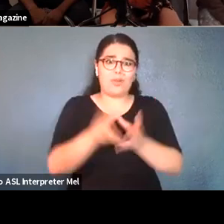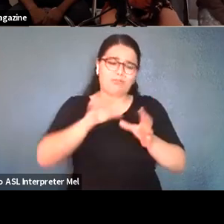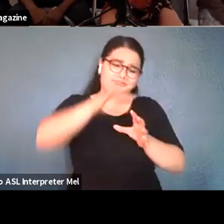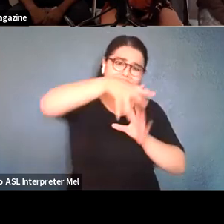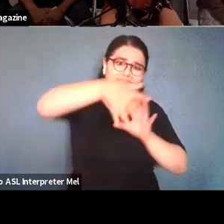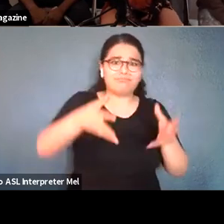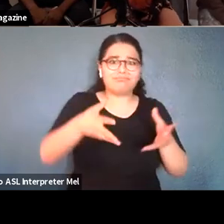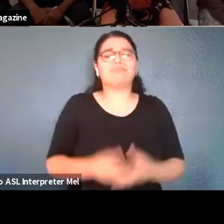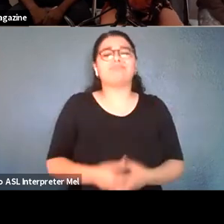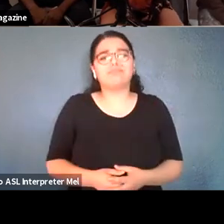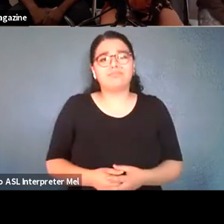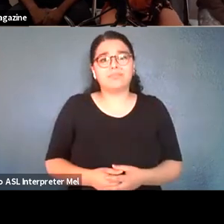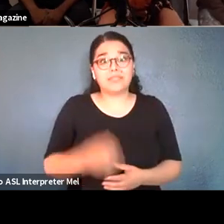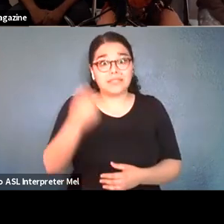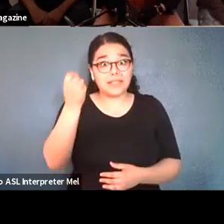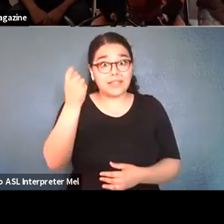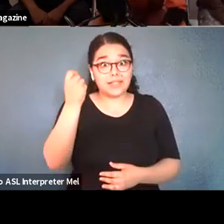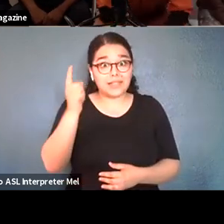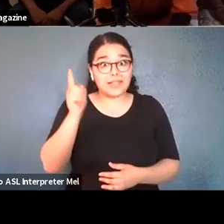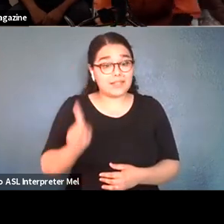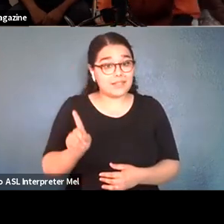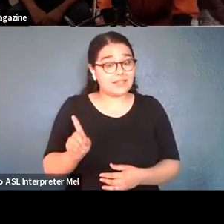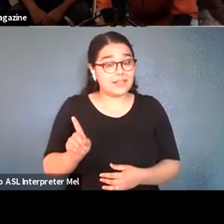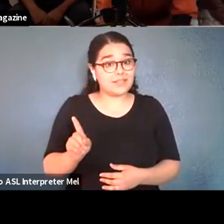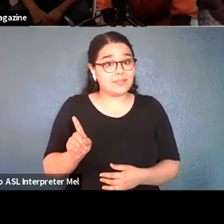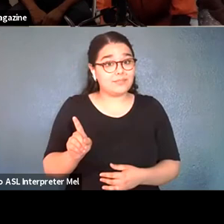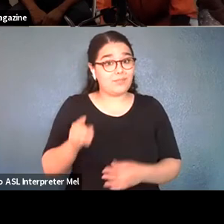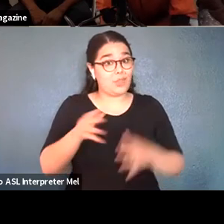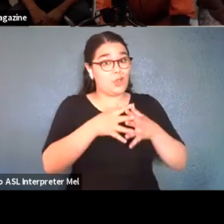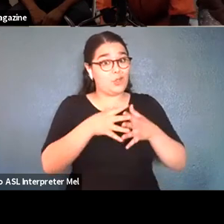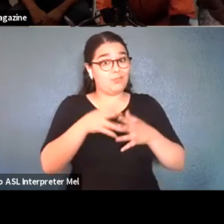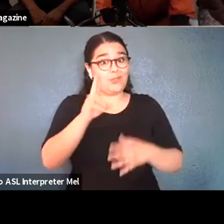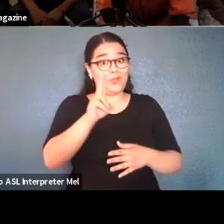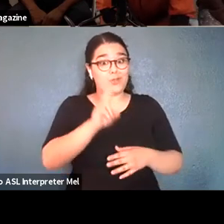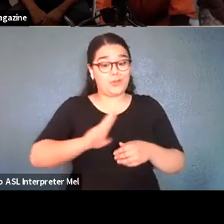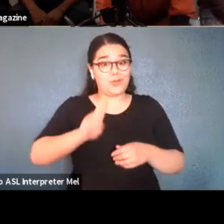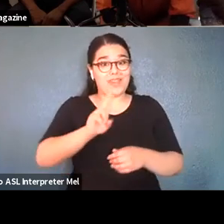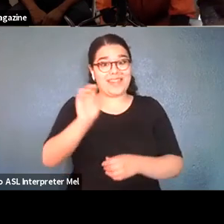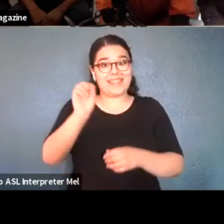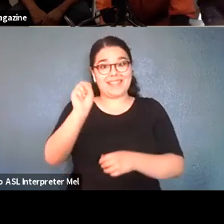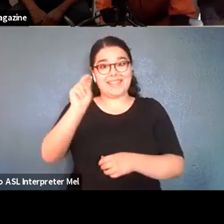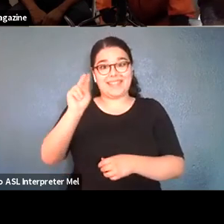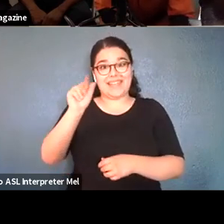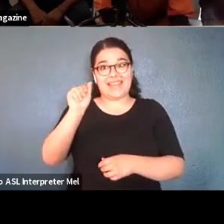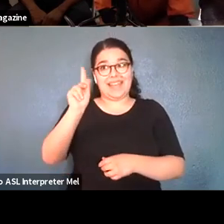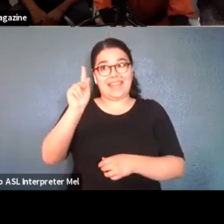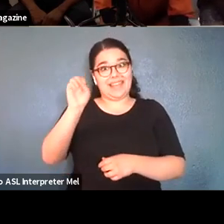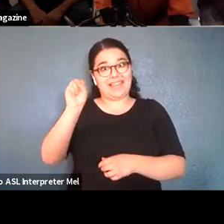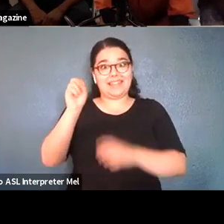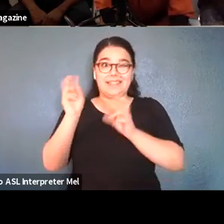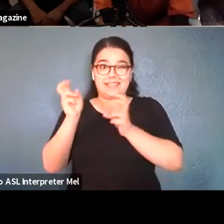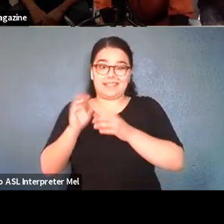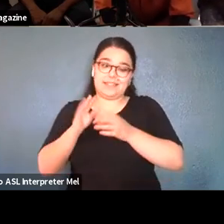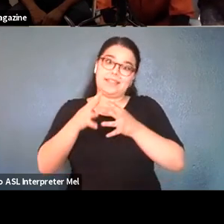is, in the United States, in a capitalist system, which is set up to